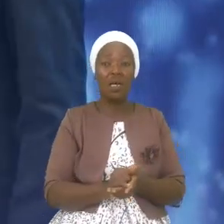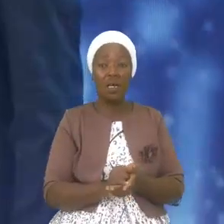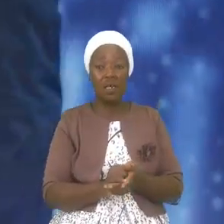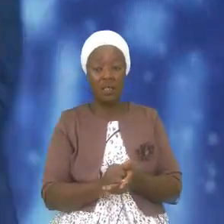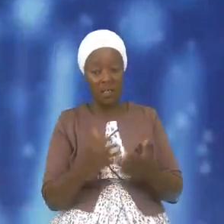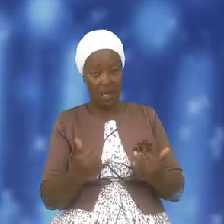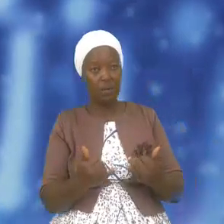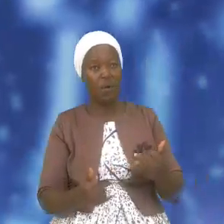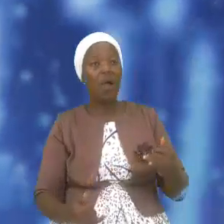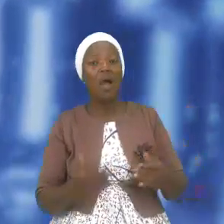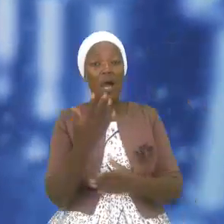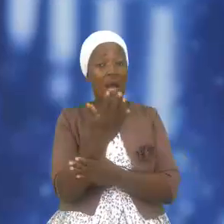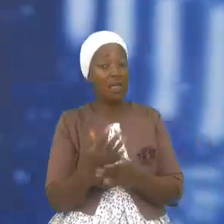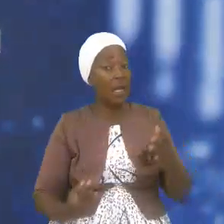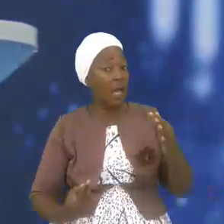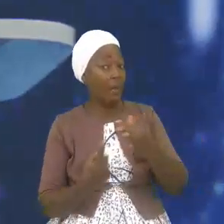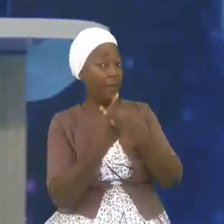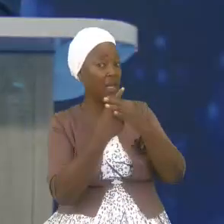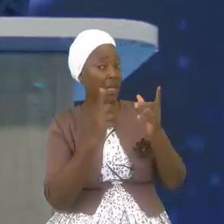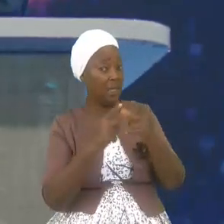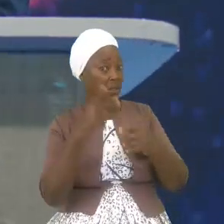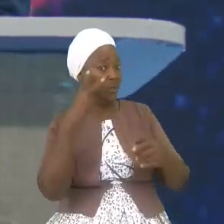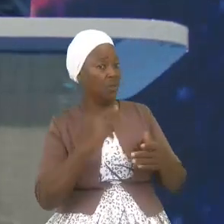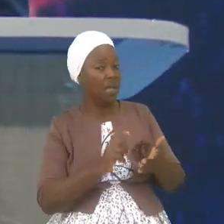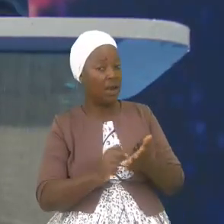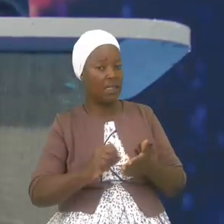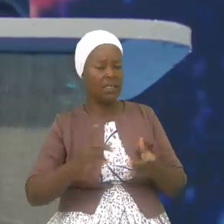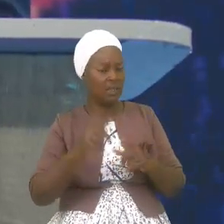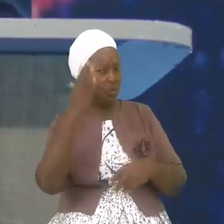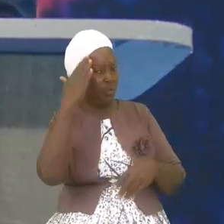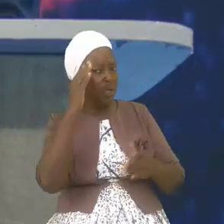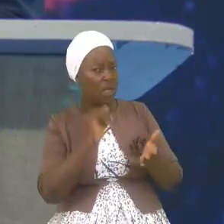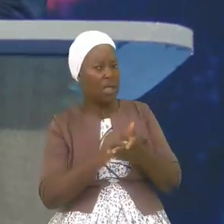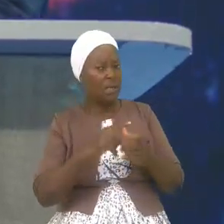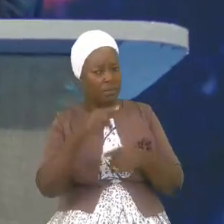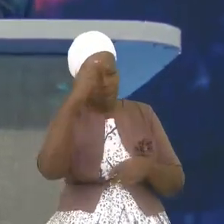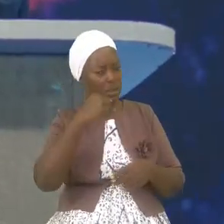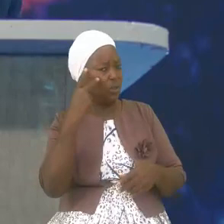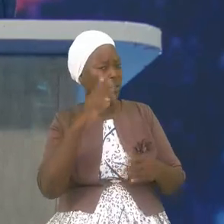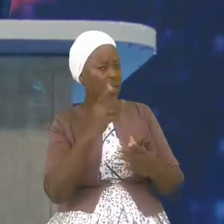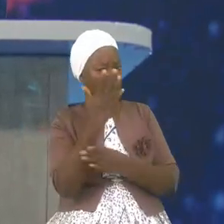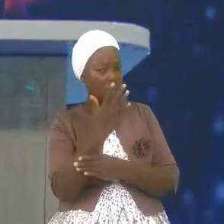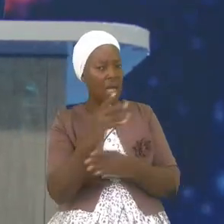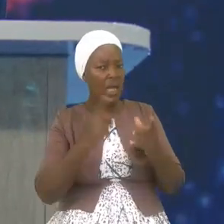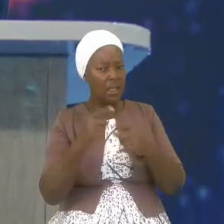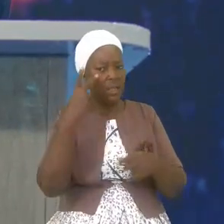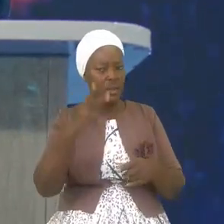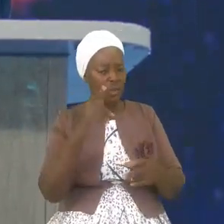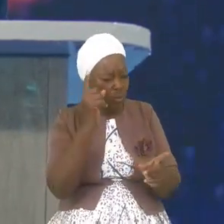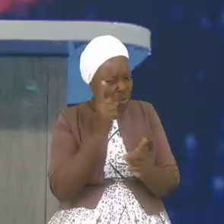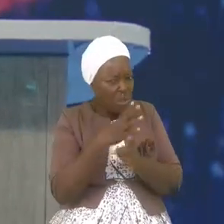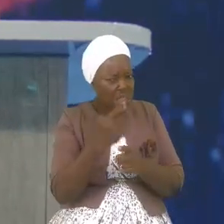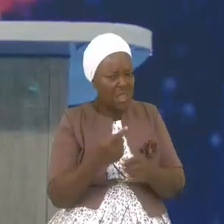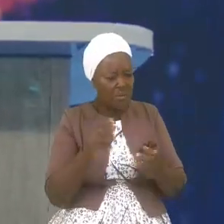knew, because he saw the hand. He saw just the finger writing. He didn't see the rest of